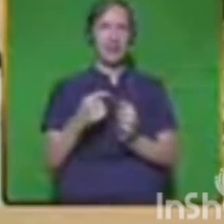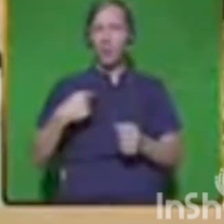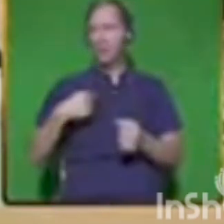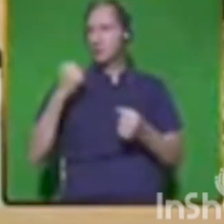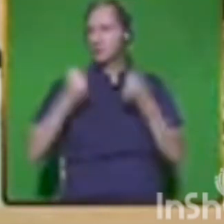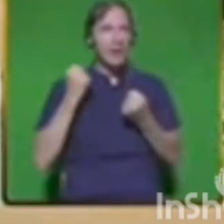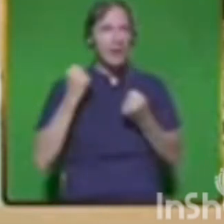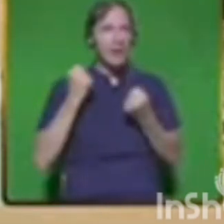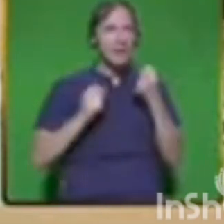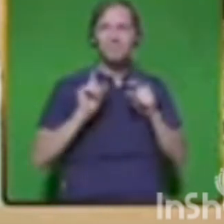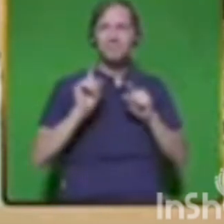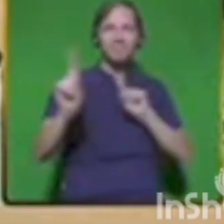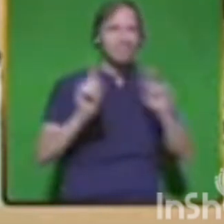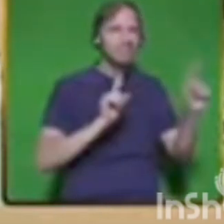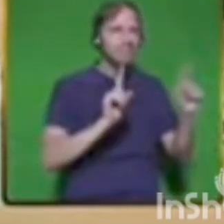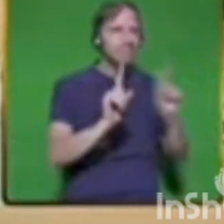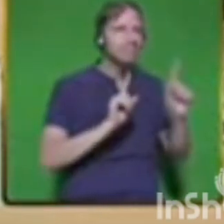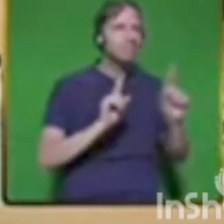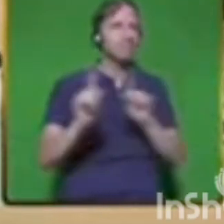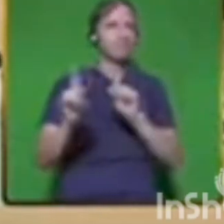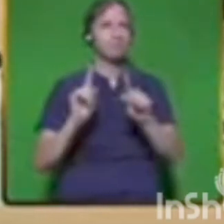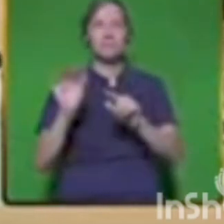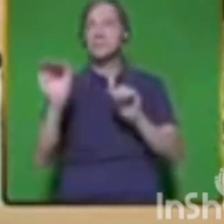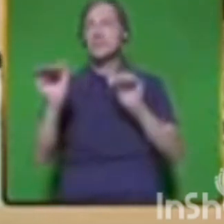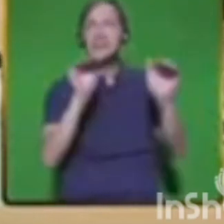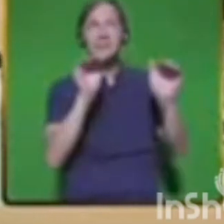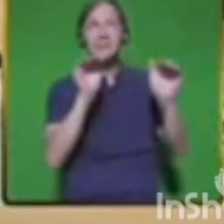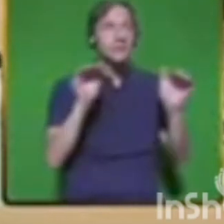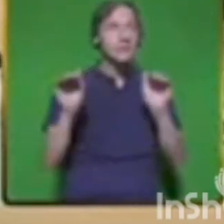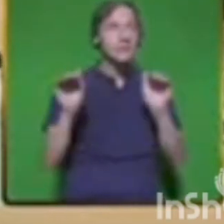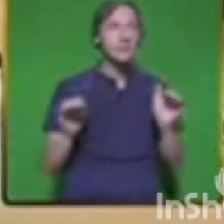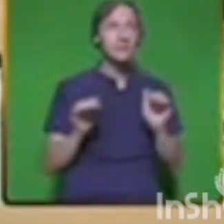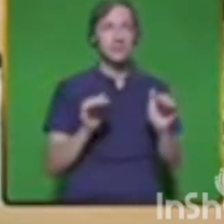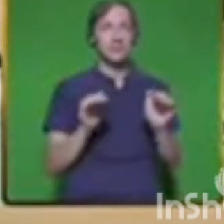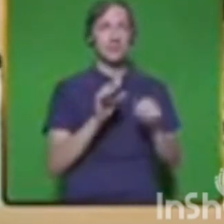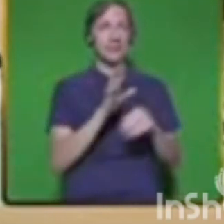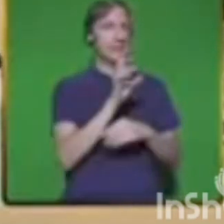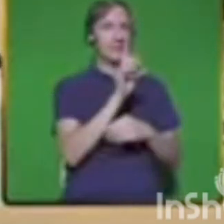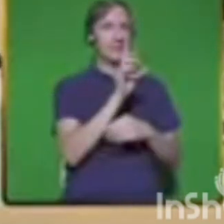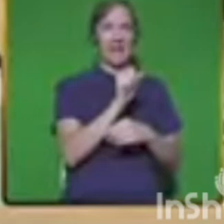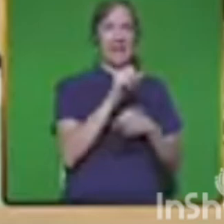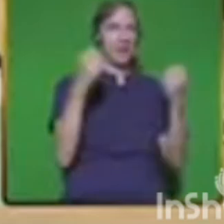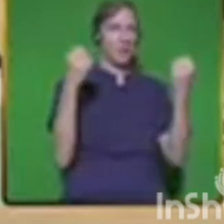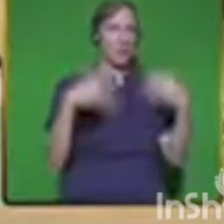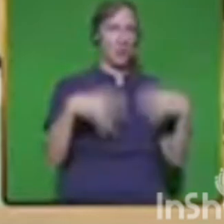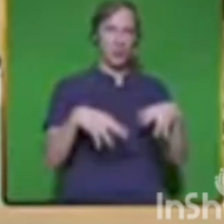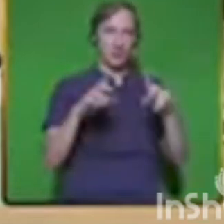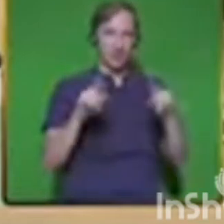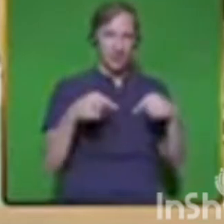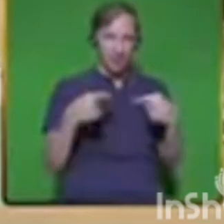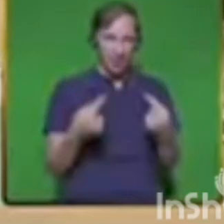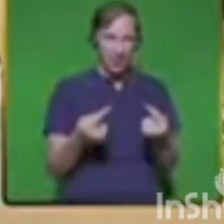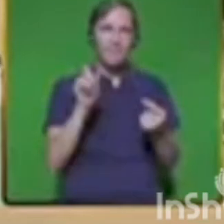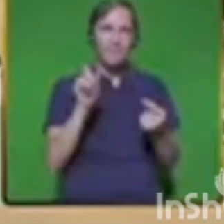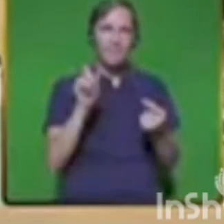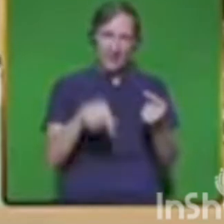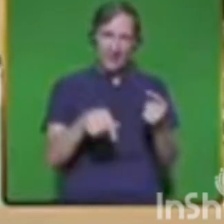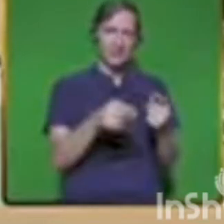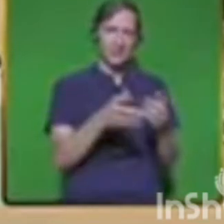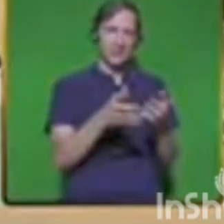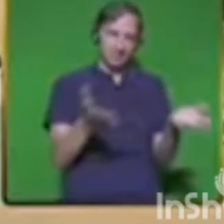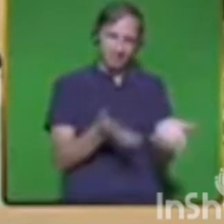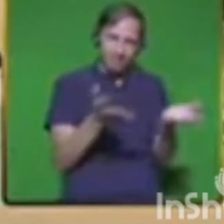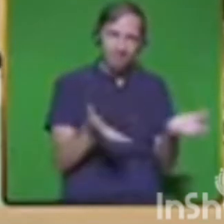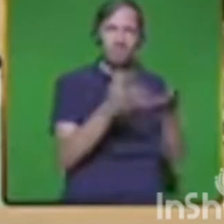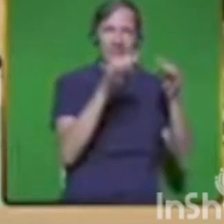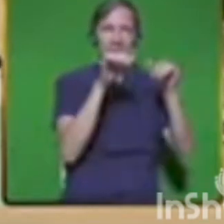around saying to people, we can't lose the DA. We must convince the DA to remain.